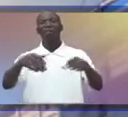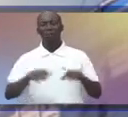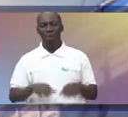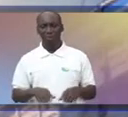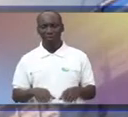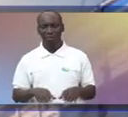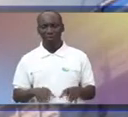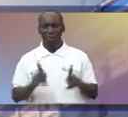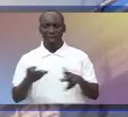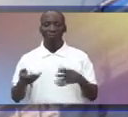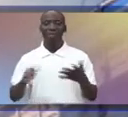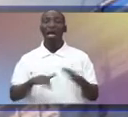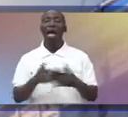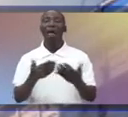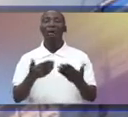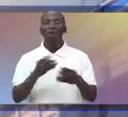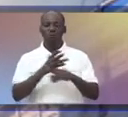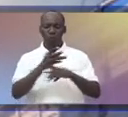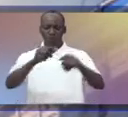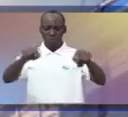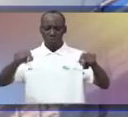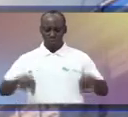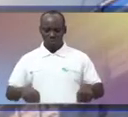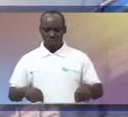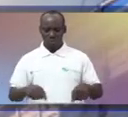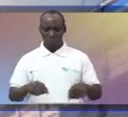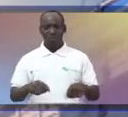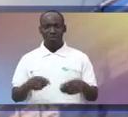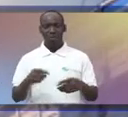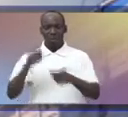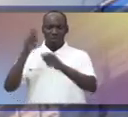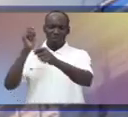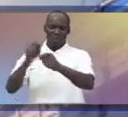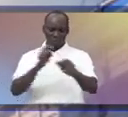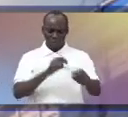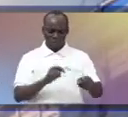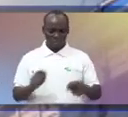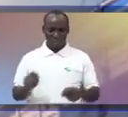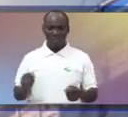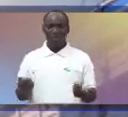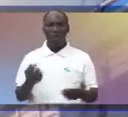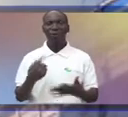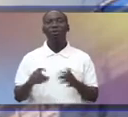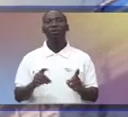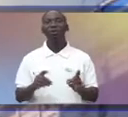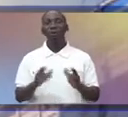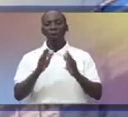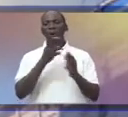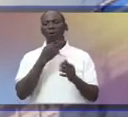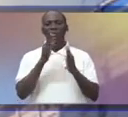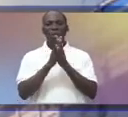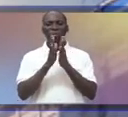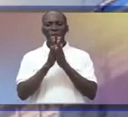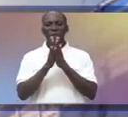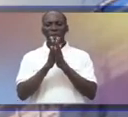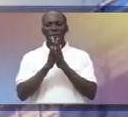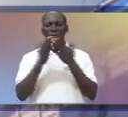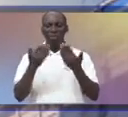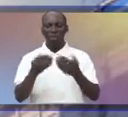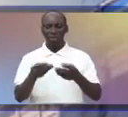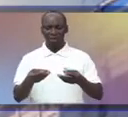no mu ye kwa sie ye ho adaka mra no wa bodada se ye ye wufu so mu de adaka ne hye amra no